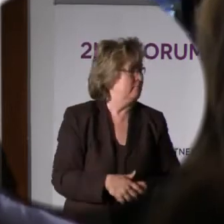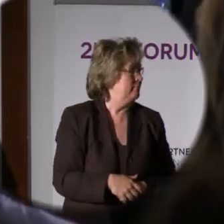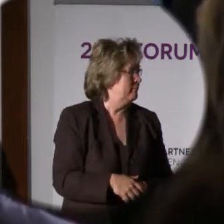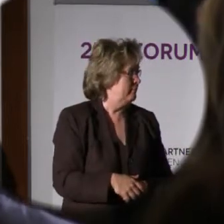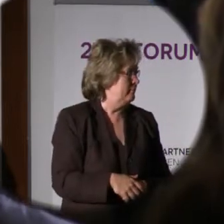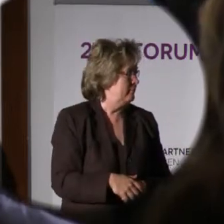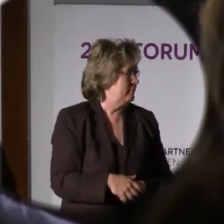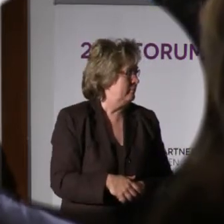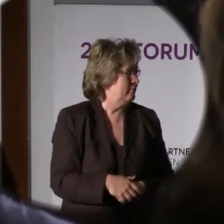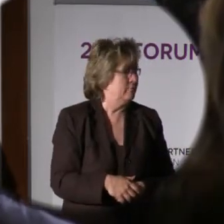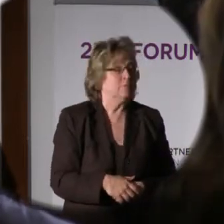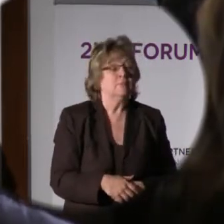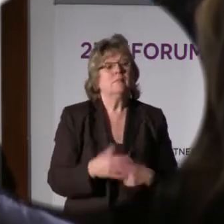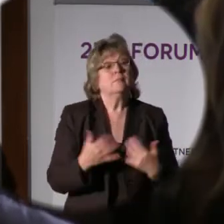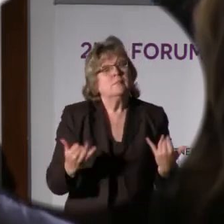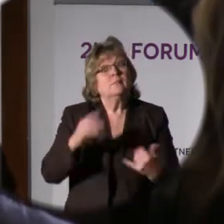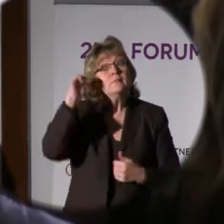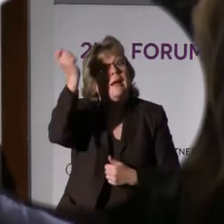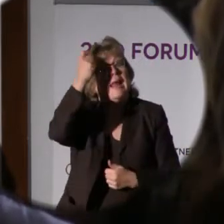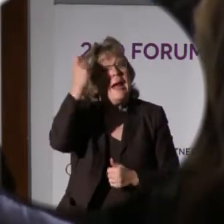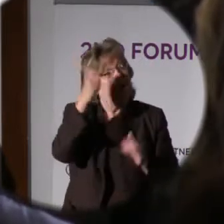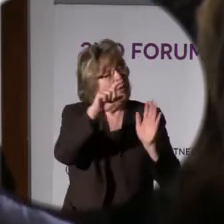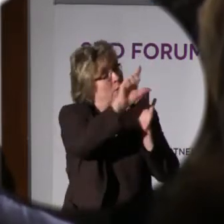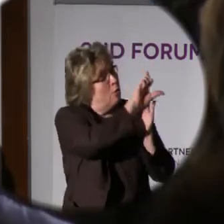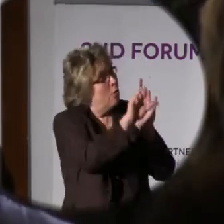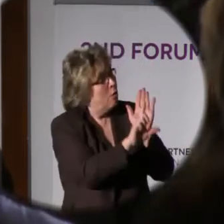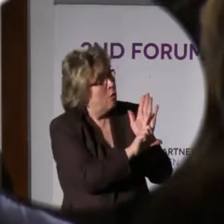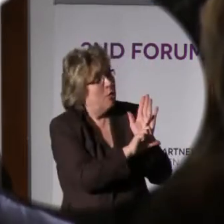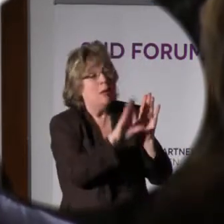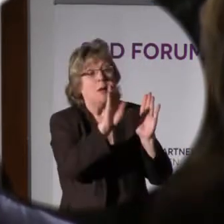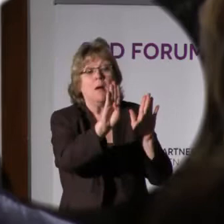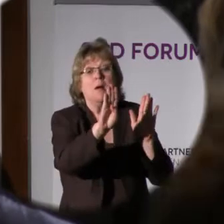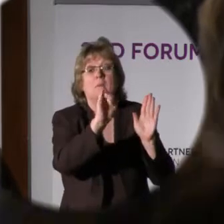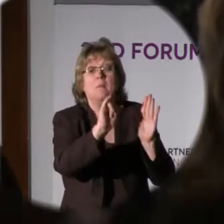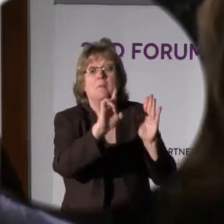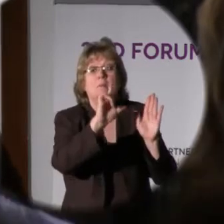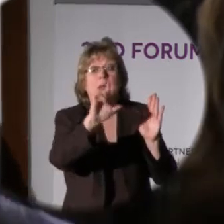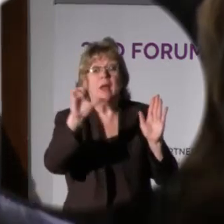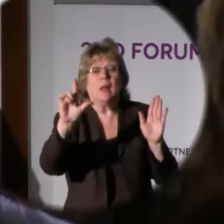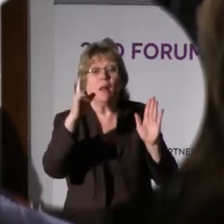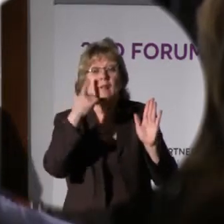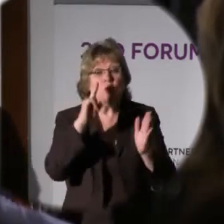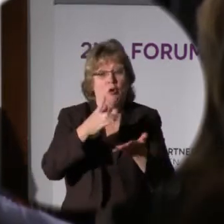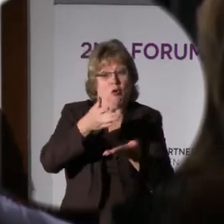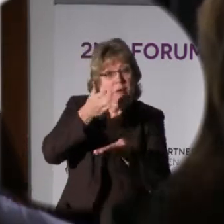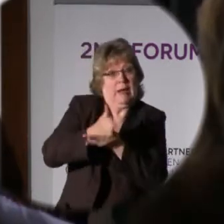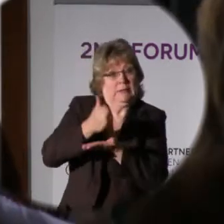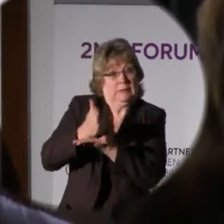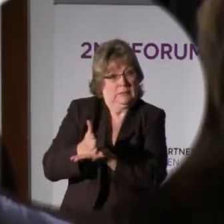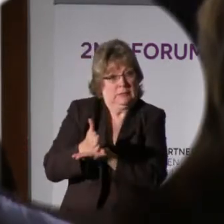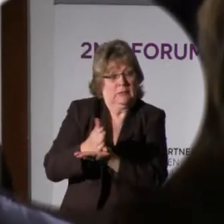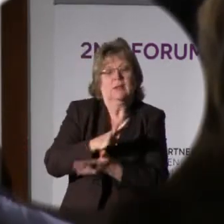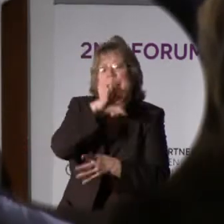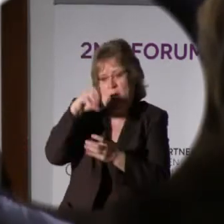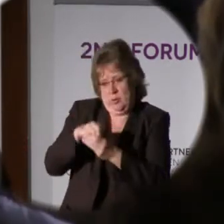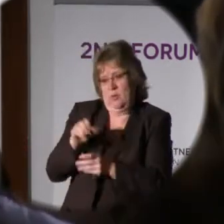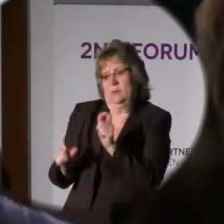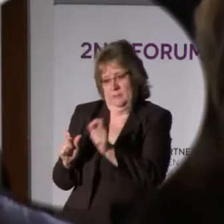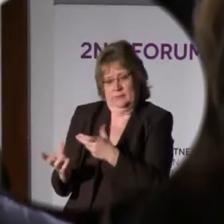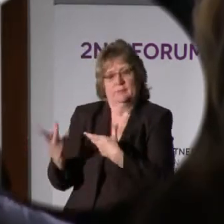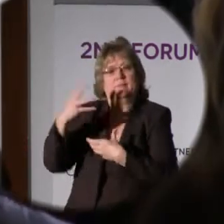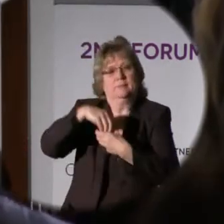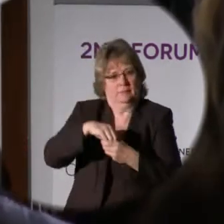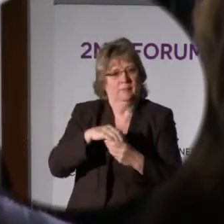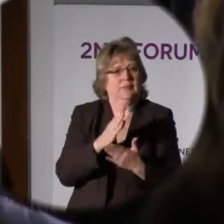the Bill of Rights of Malawi's Republican Constitution. We cannot, of course, ignore enormous